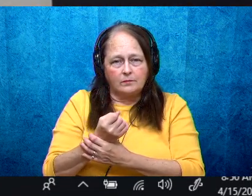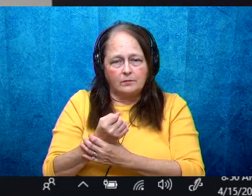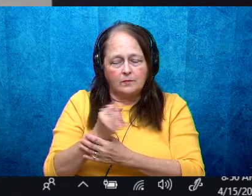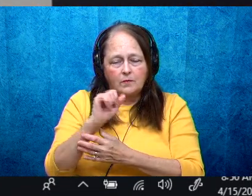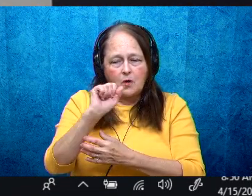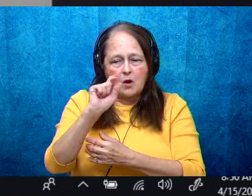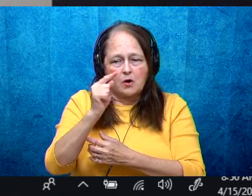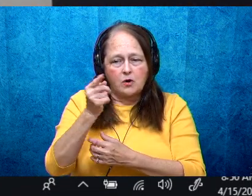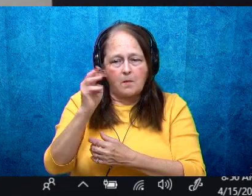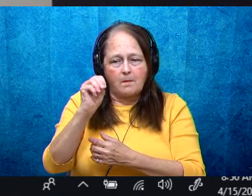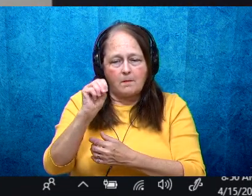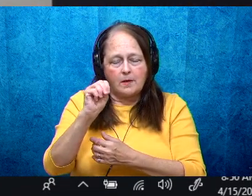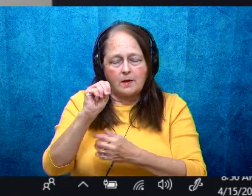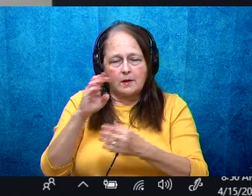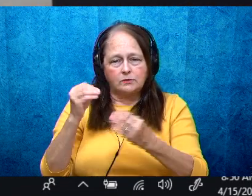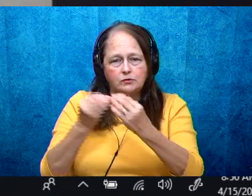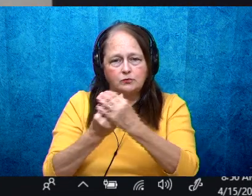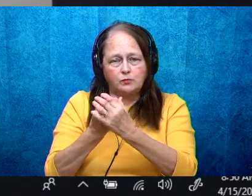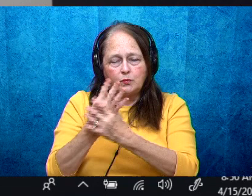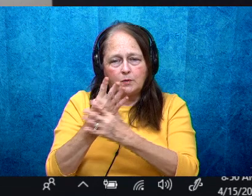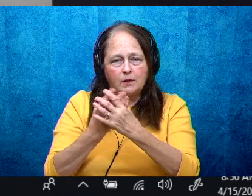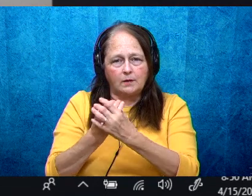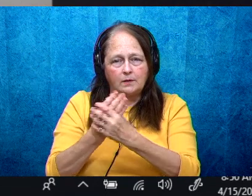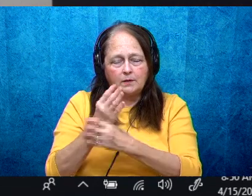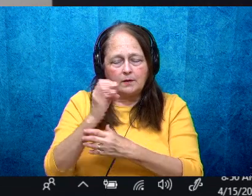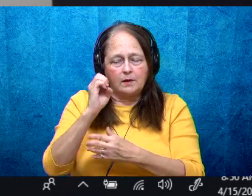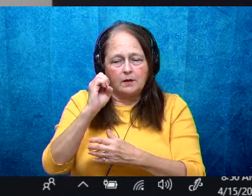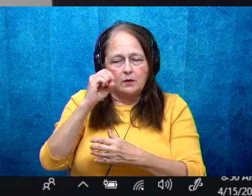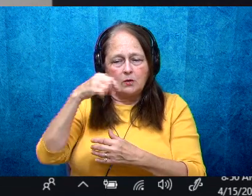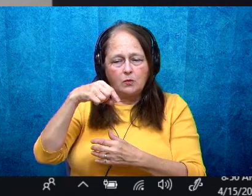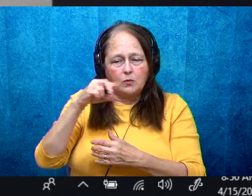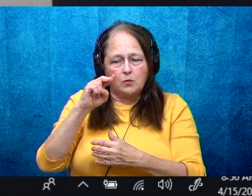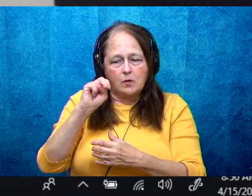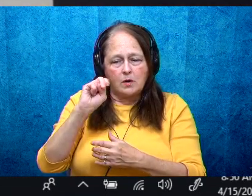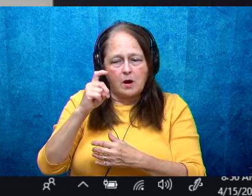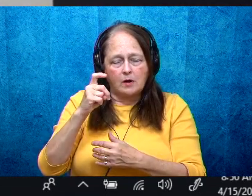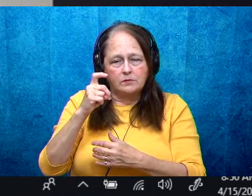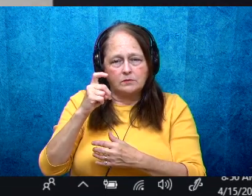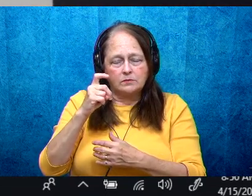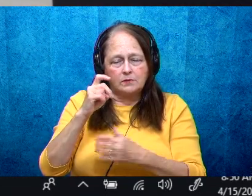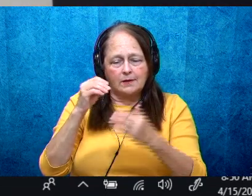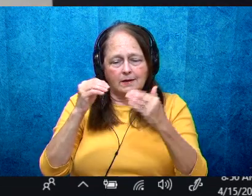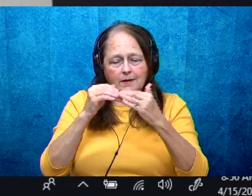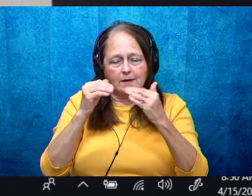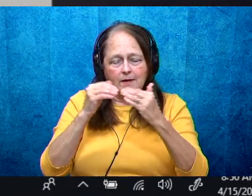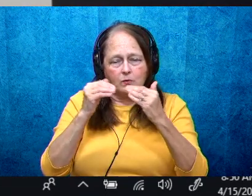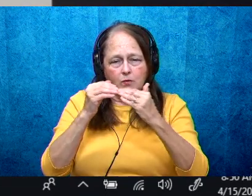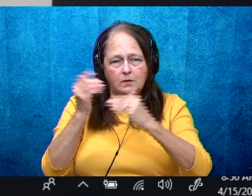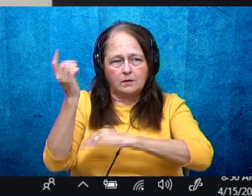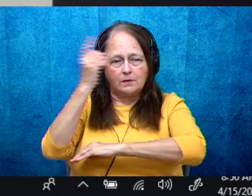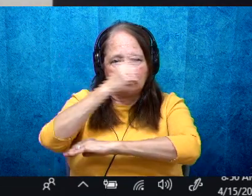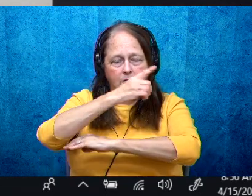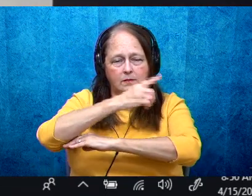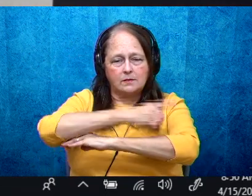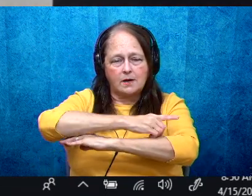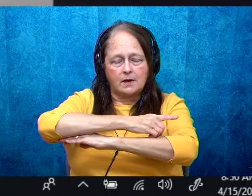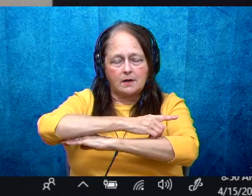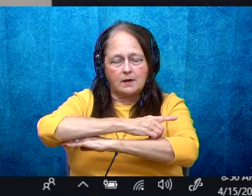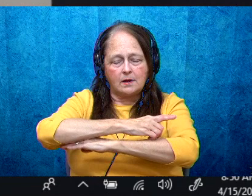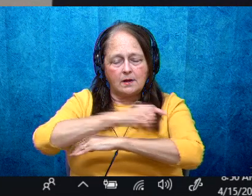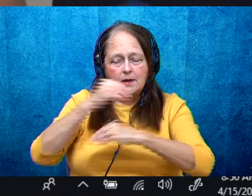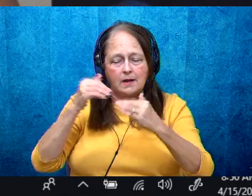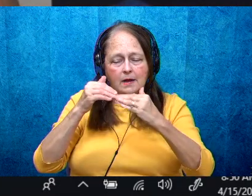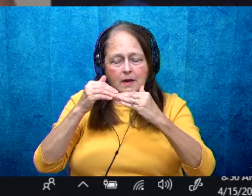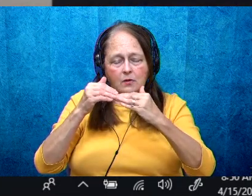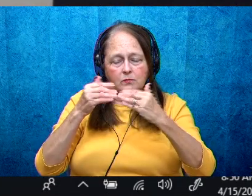Autumn and spring are our equinoxes. These are those days where we have equal amounts of daylight and equal amounts of darkness.